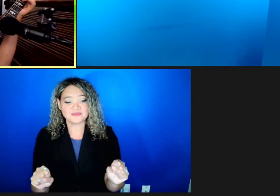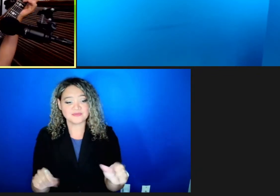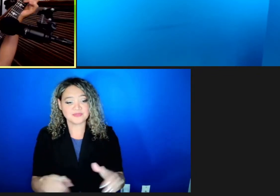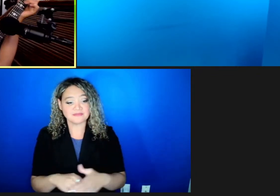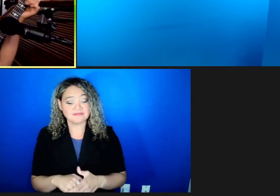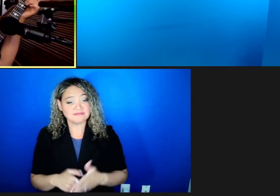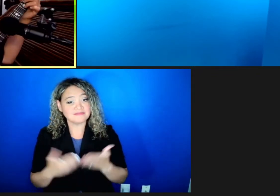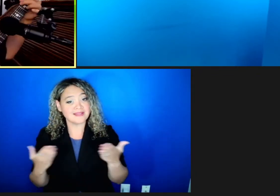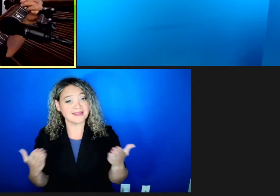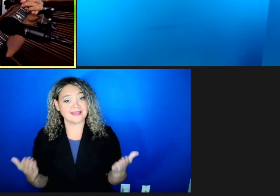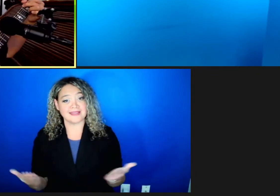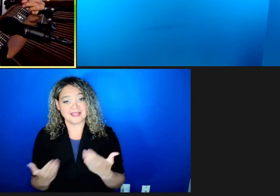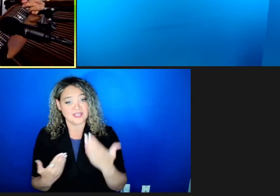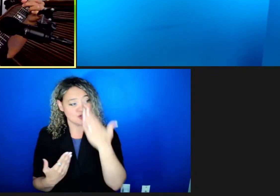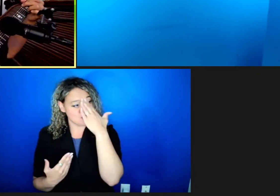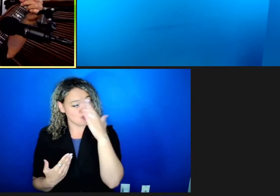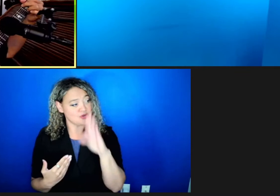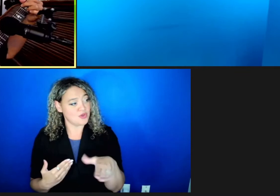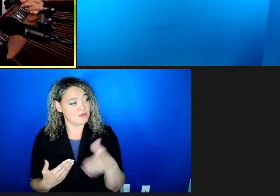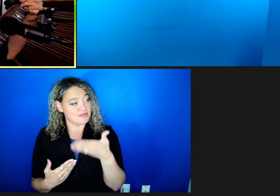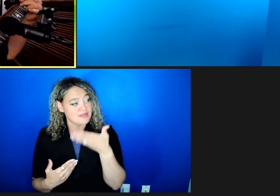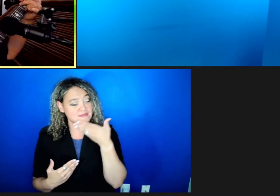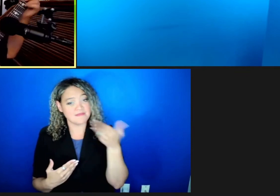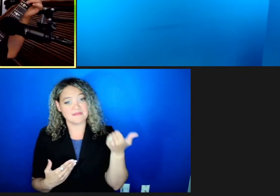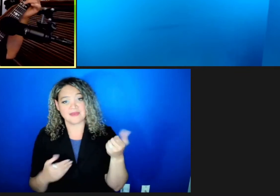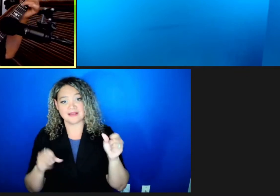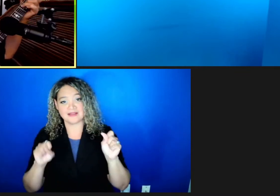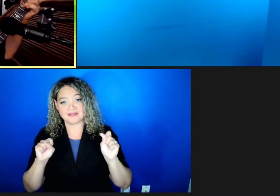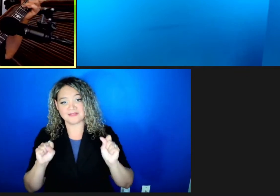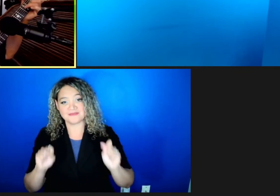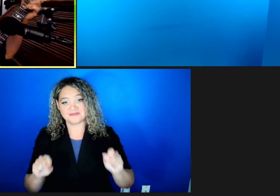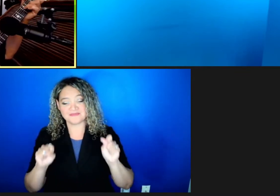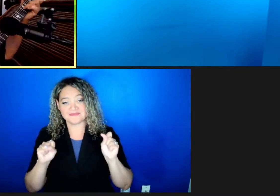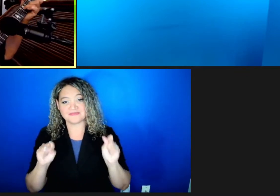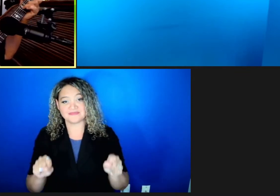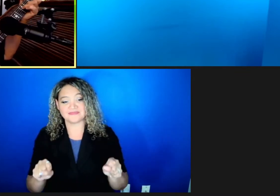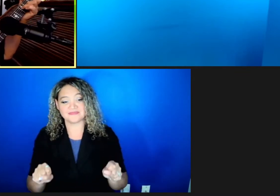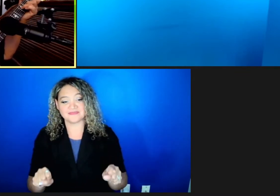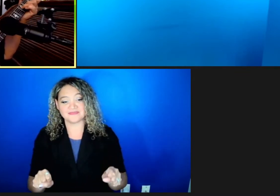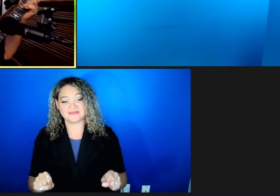Here to know the best that we can be.